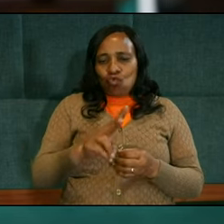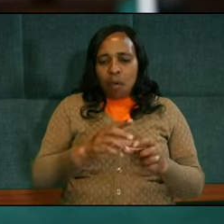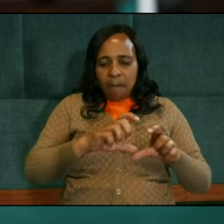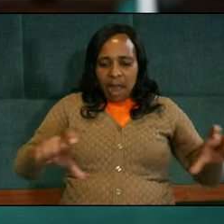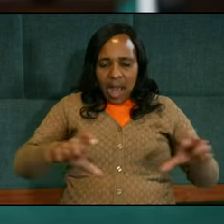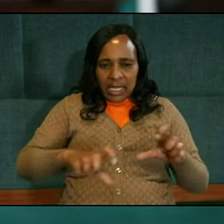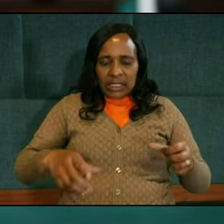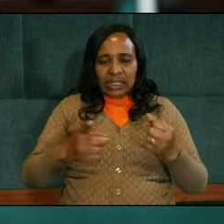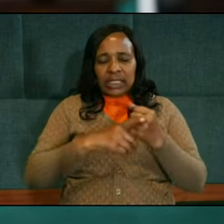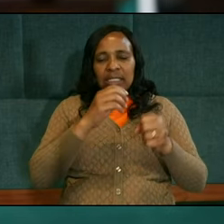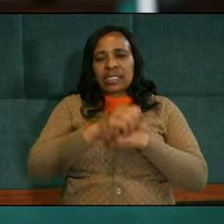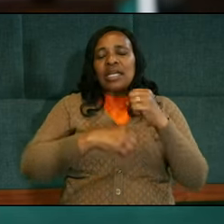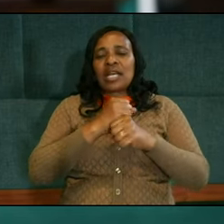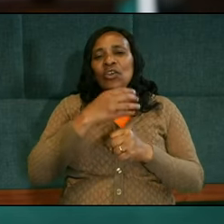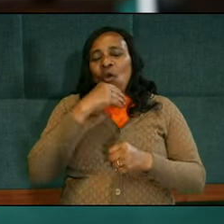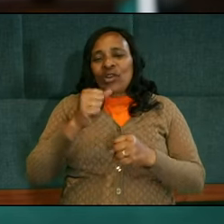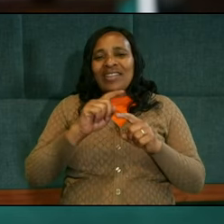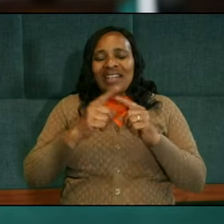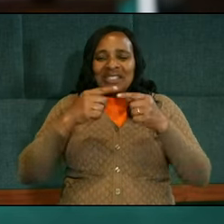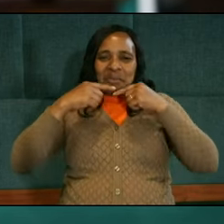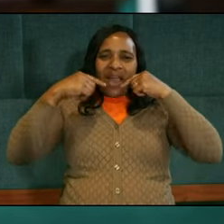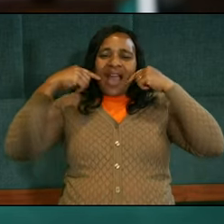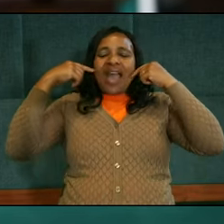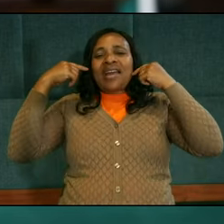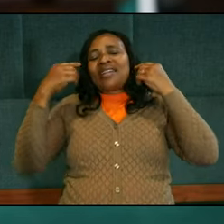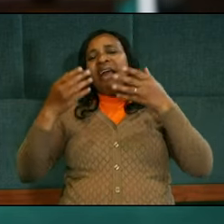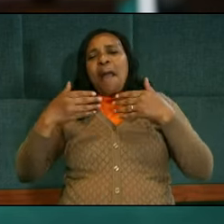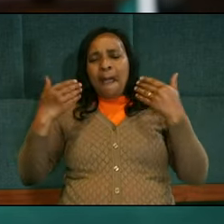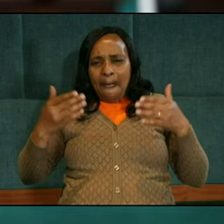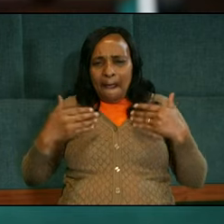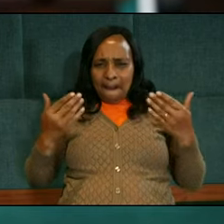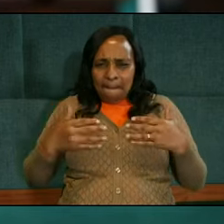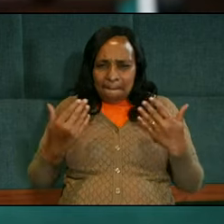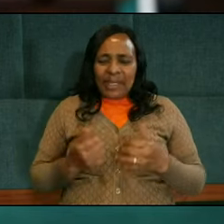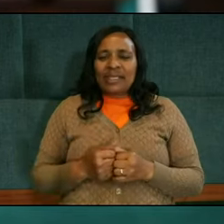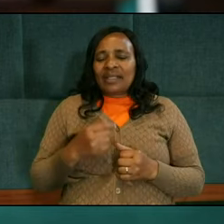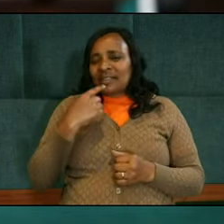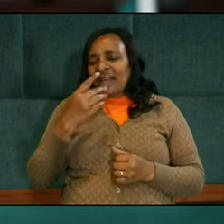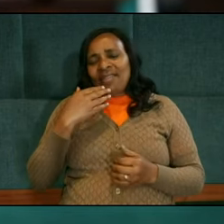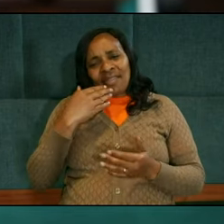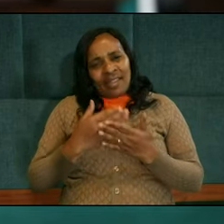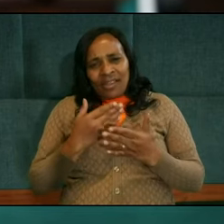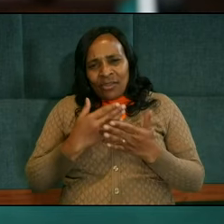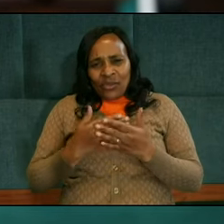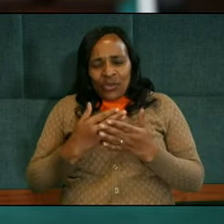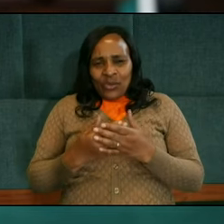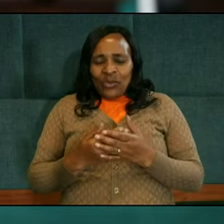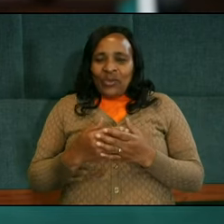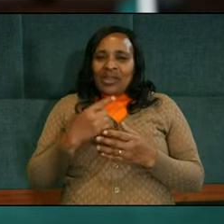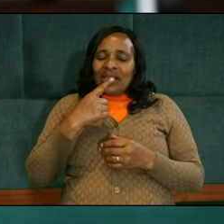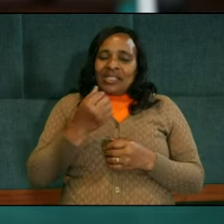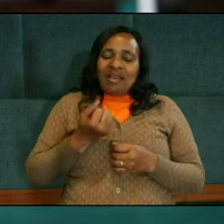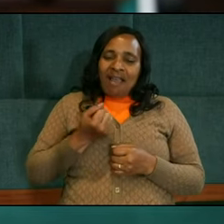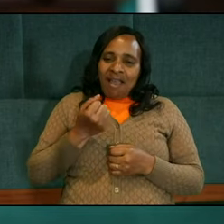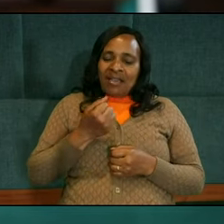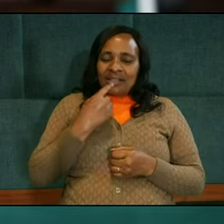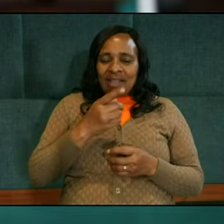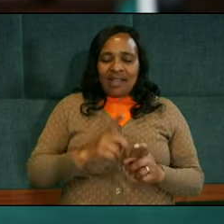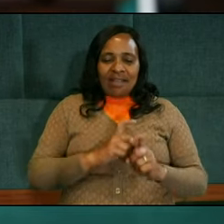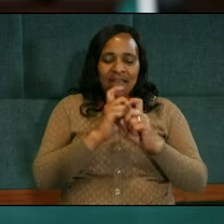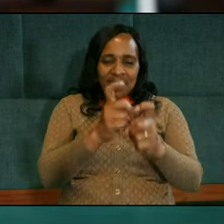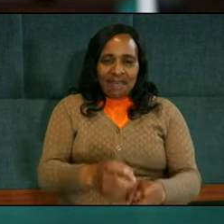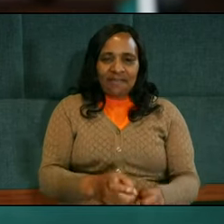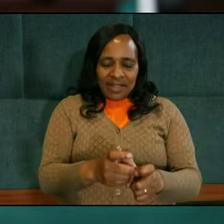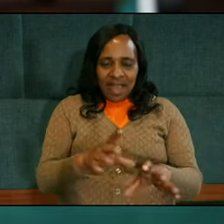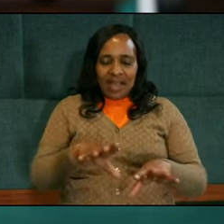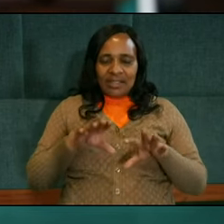The little orphan smiled broadly. She was so happy. "Thank you," she explained as